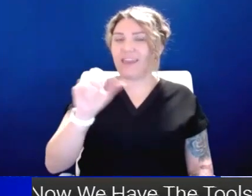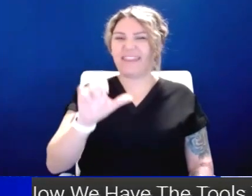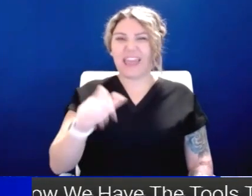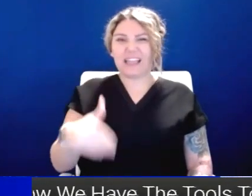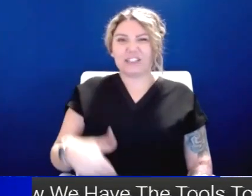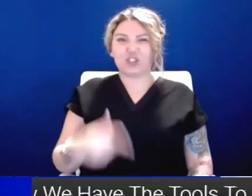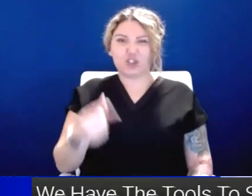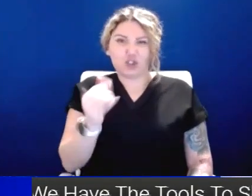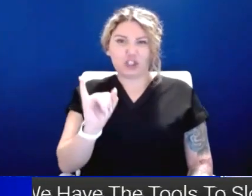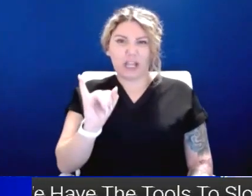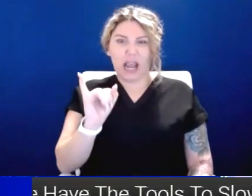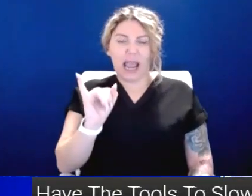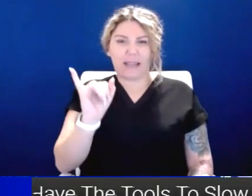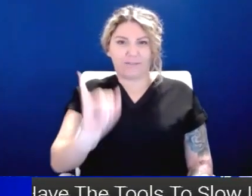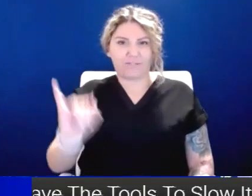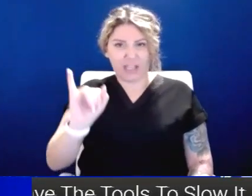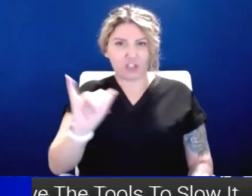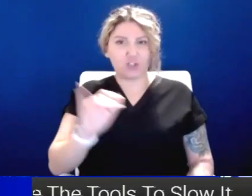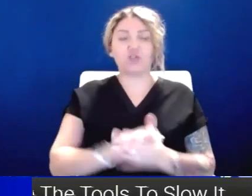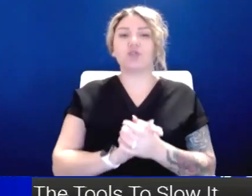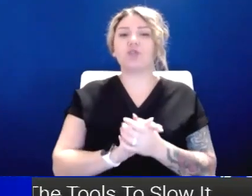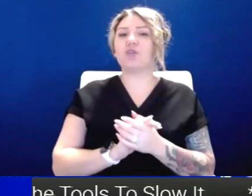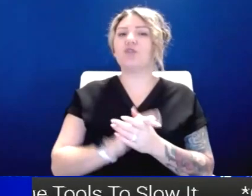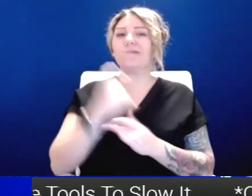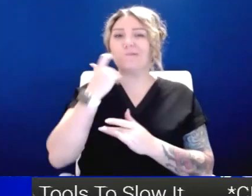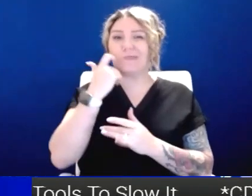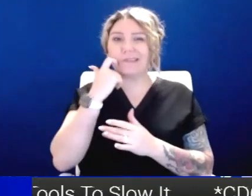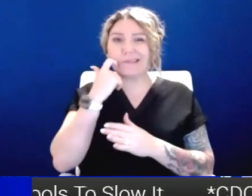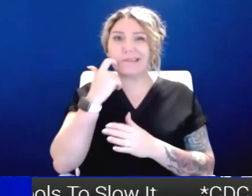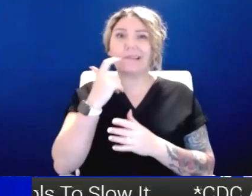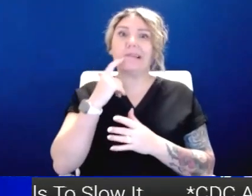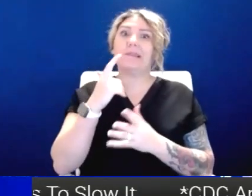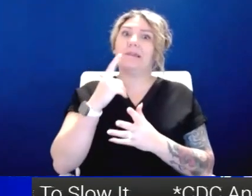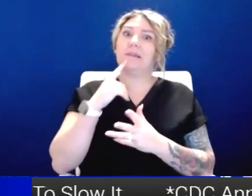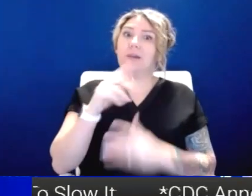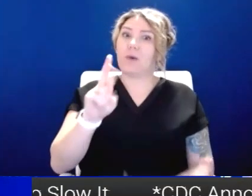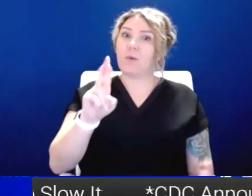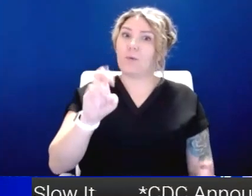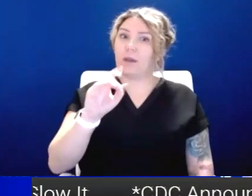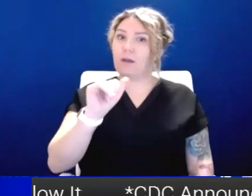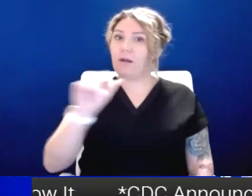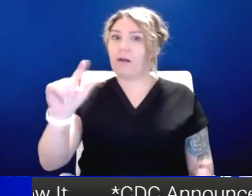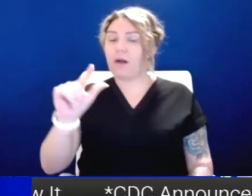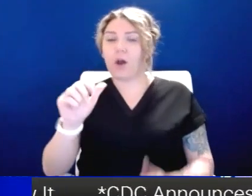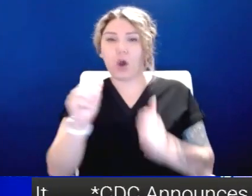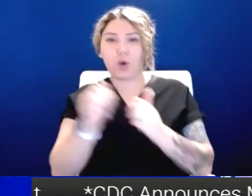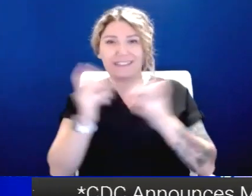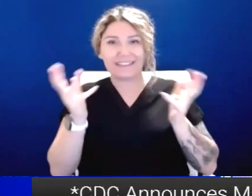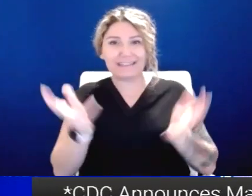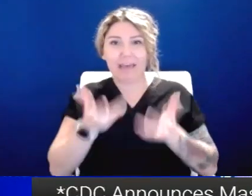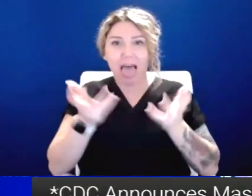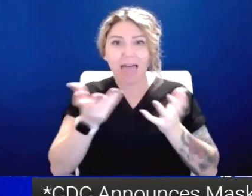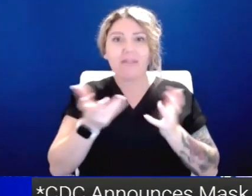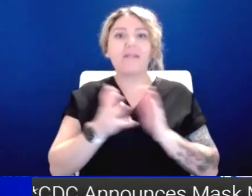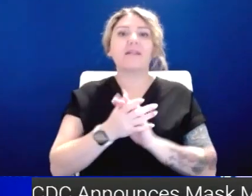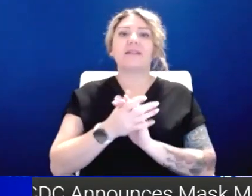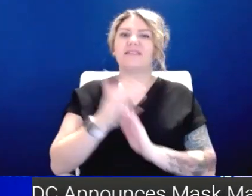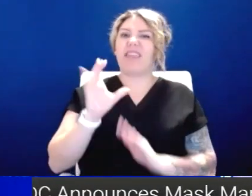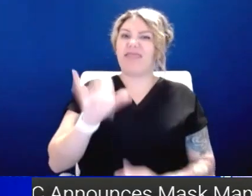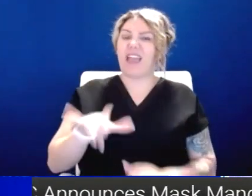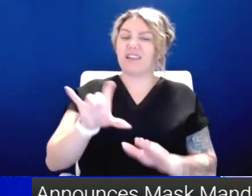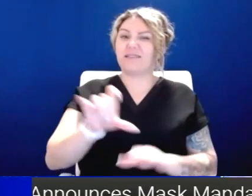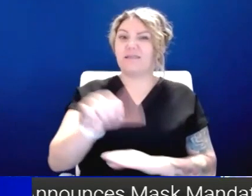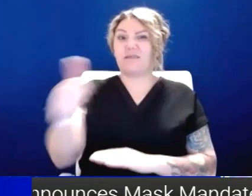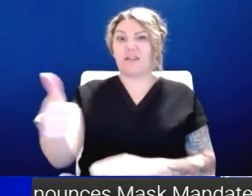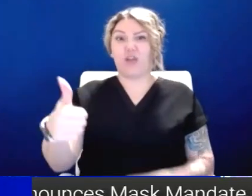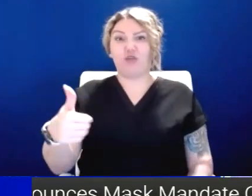infection. We know recently there was a recall on salads as well with listeria, another gastrointestinal infection, which can also cause severe